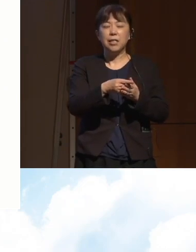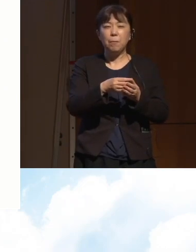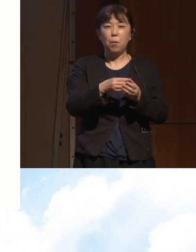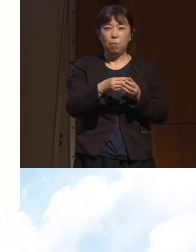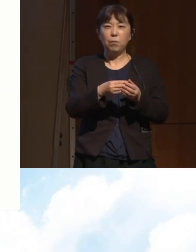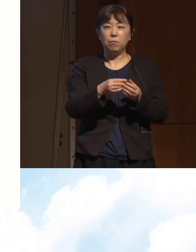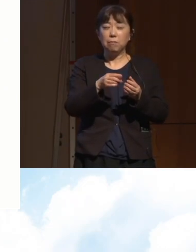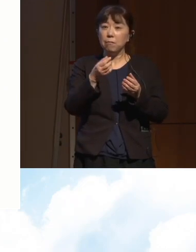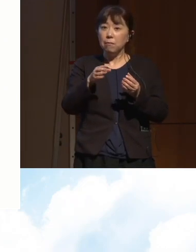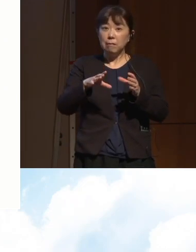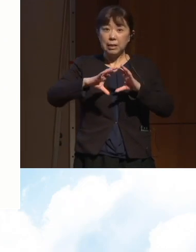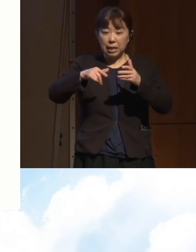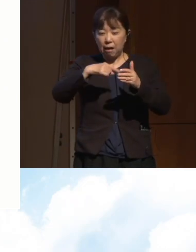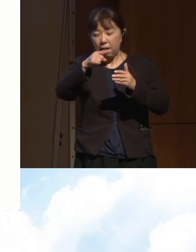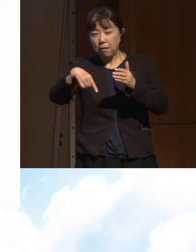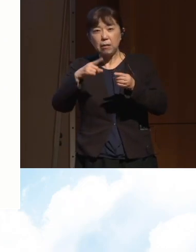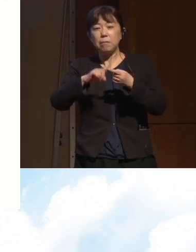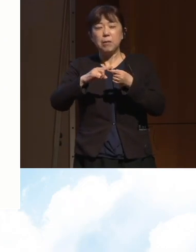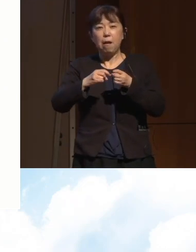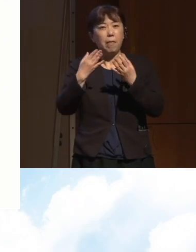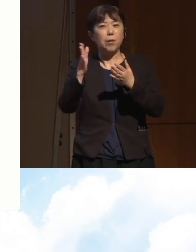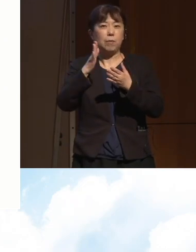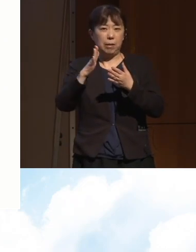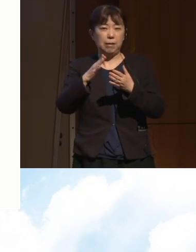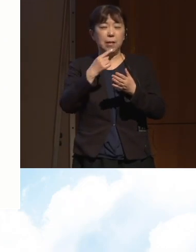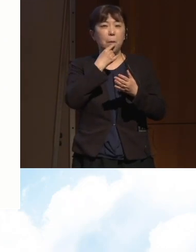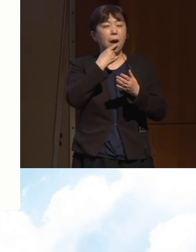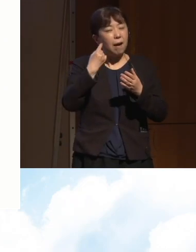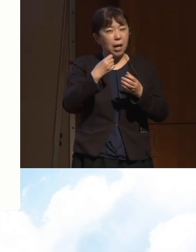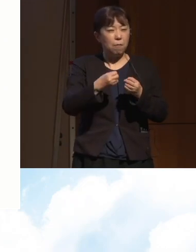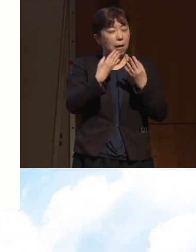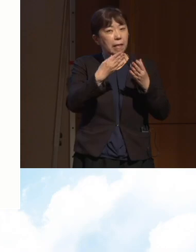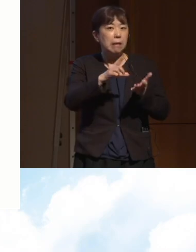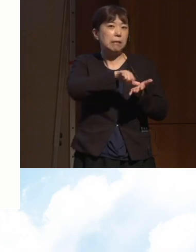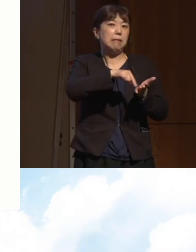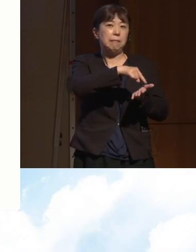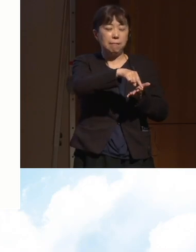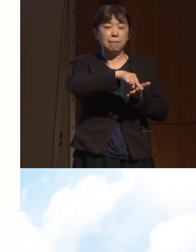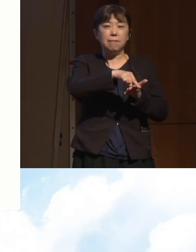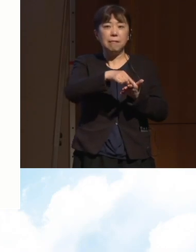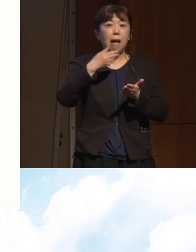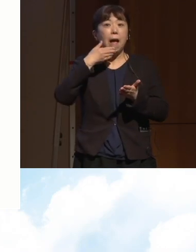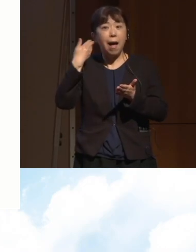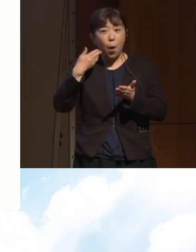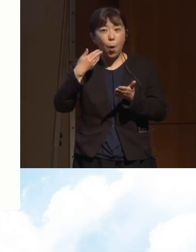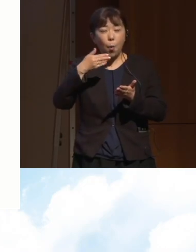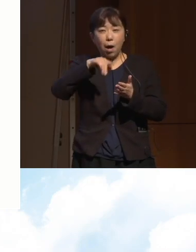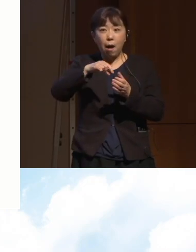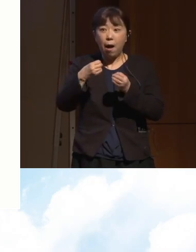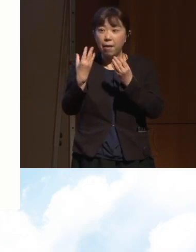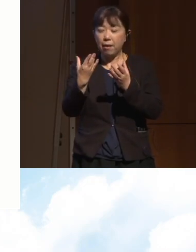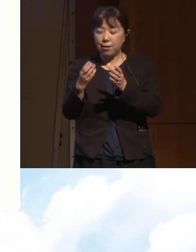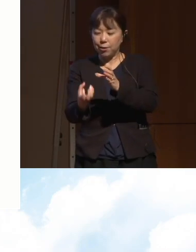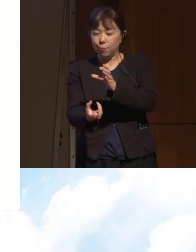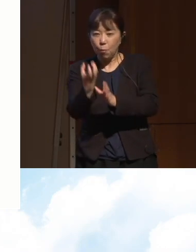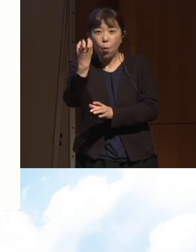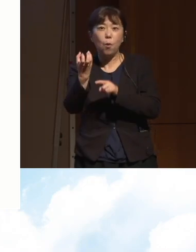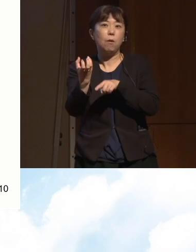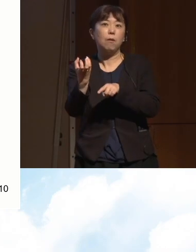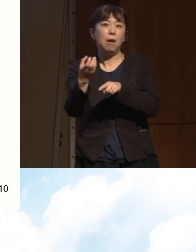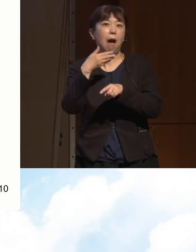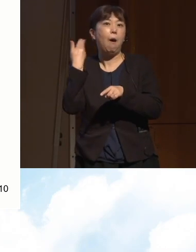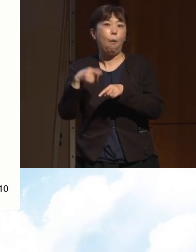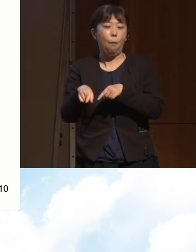identified pathogens. And that's striking. And this is what makes it so scary for how do we even think about approaching this